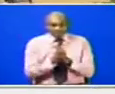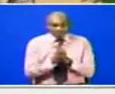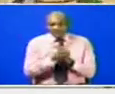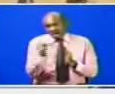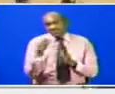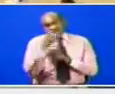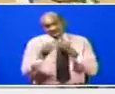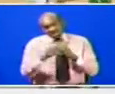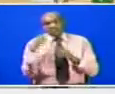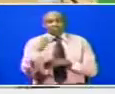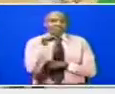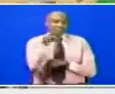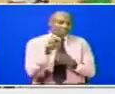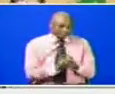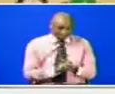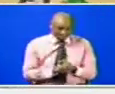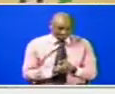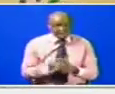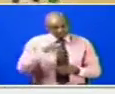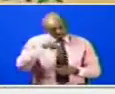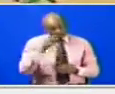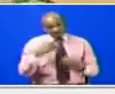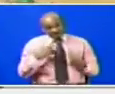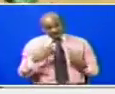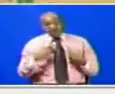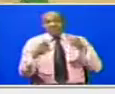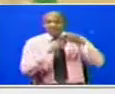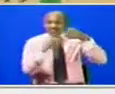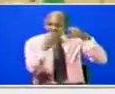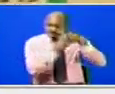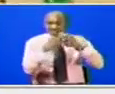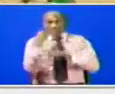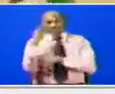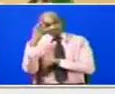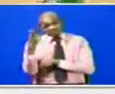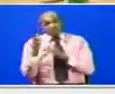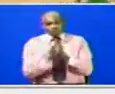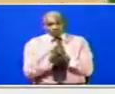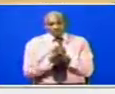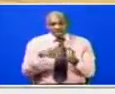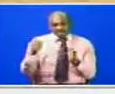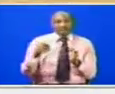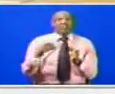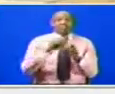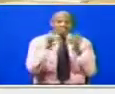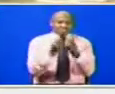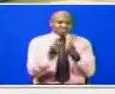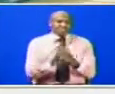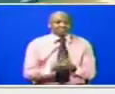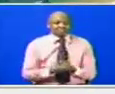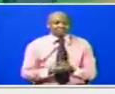Ferroviario de Maputo yesterday. The Dockers were thrashed 68-34 by the Mozambique League champions.